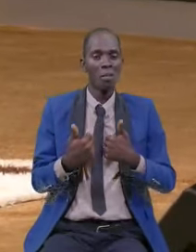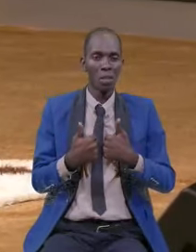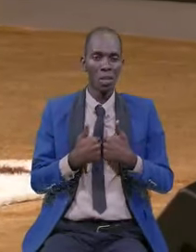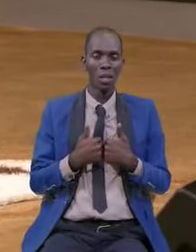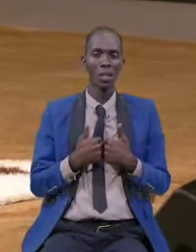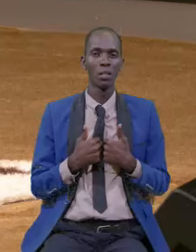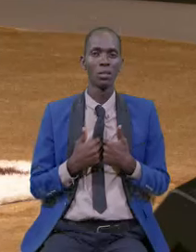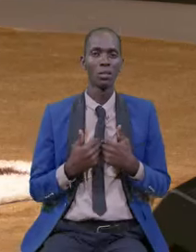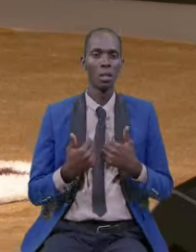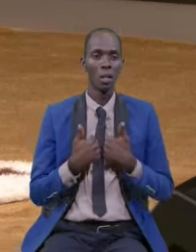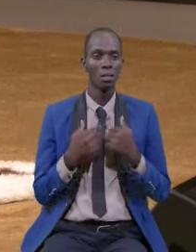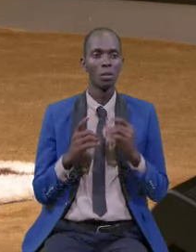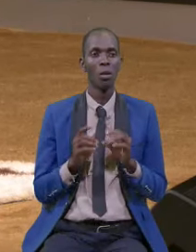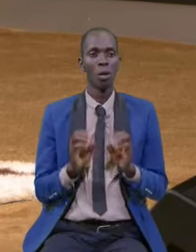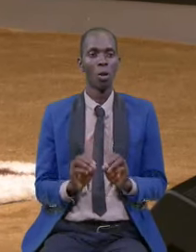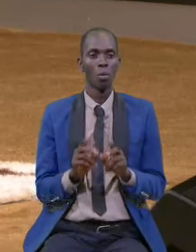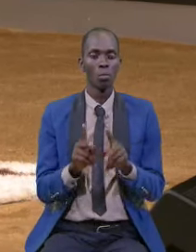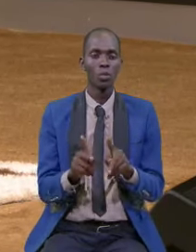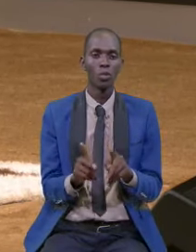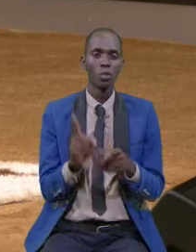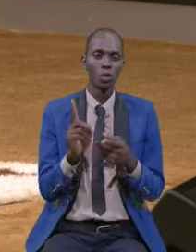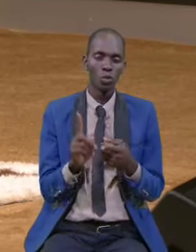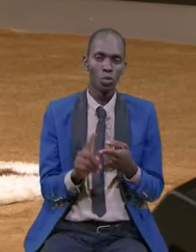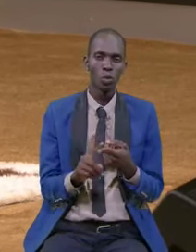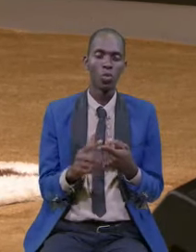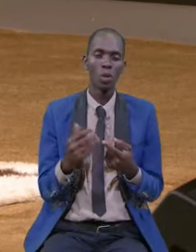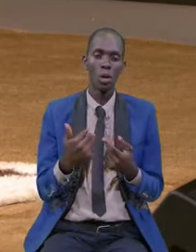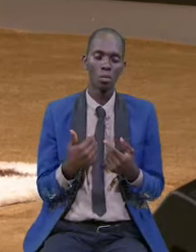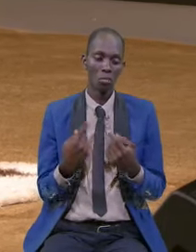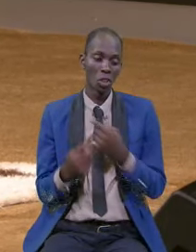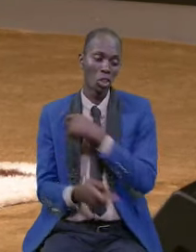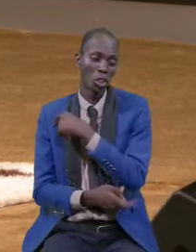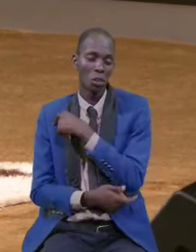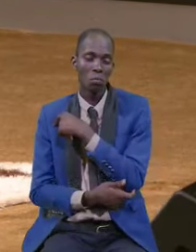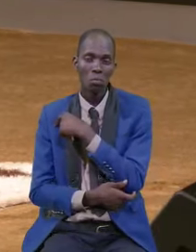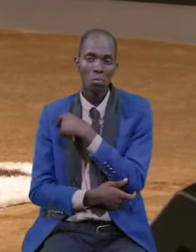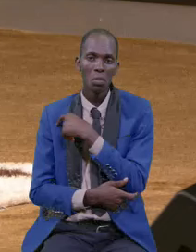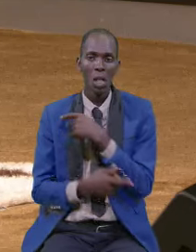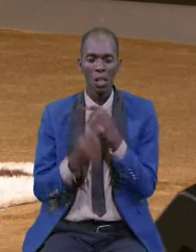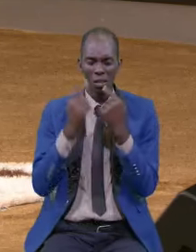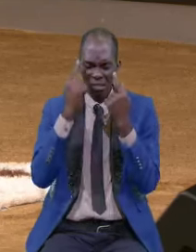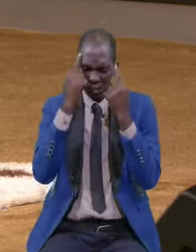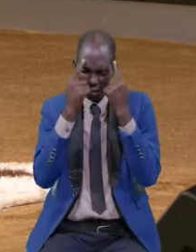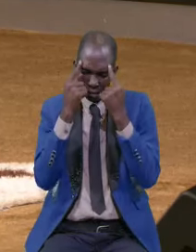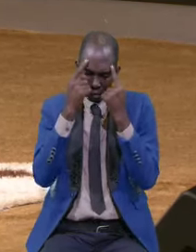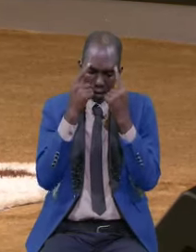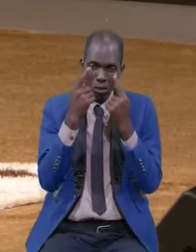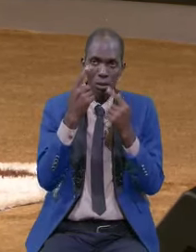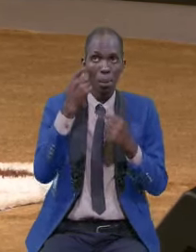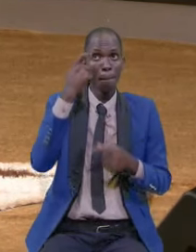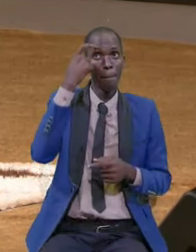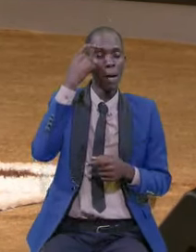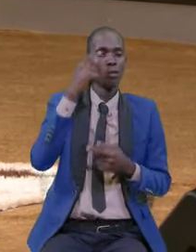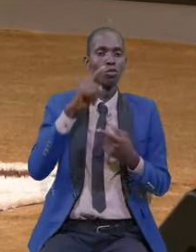have had opportunity, temptation, thought, mind to